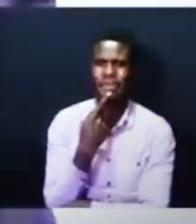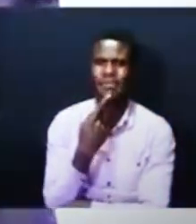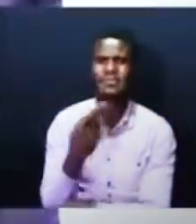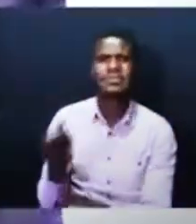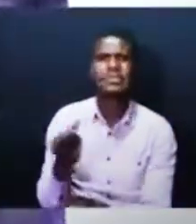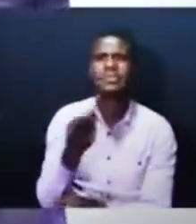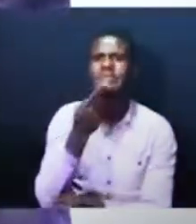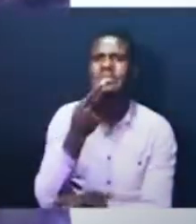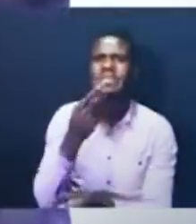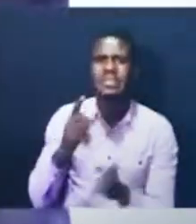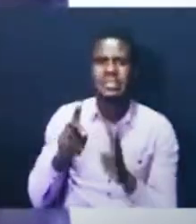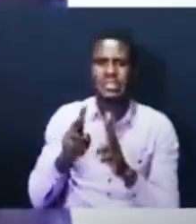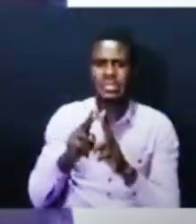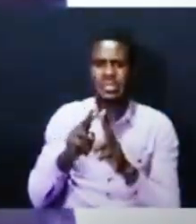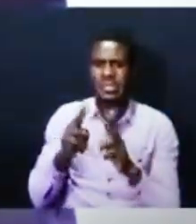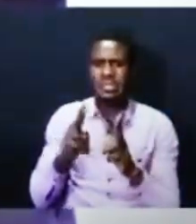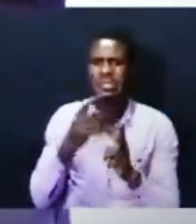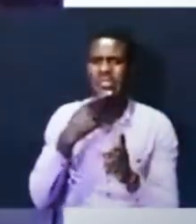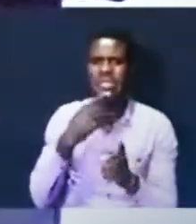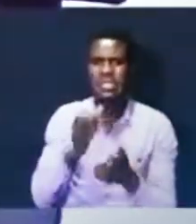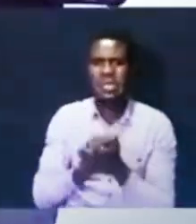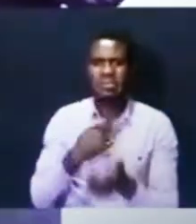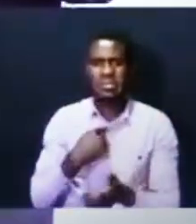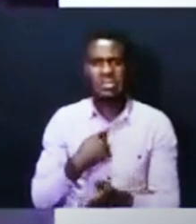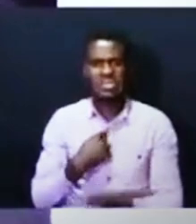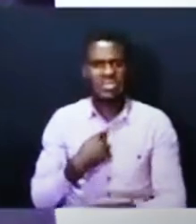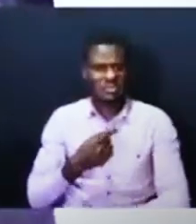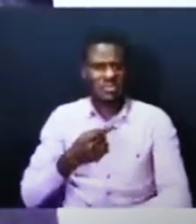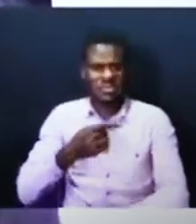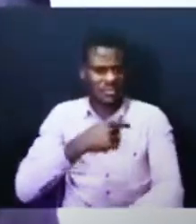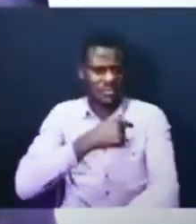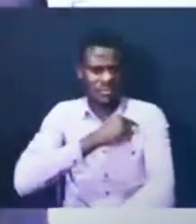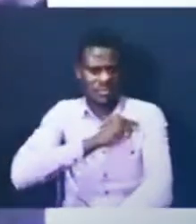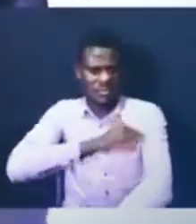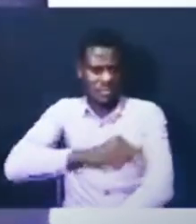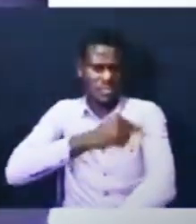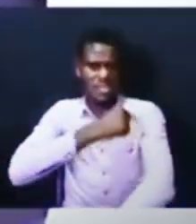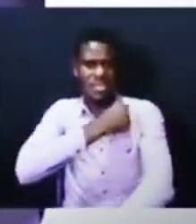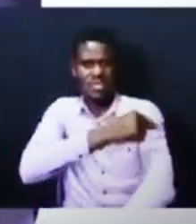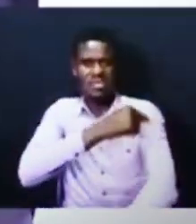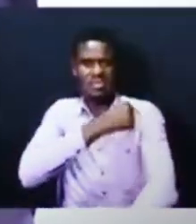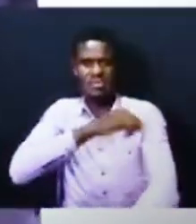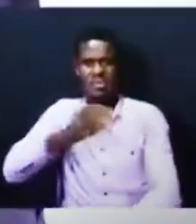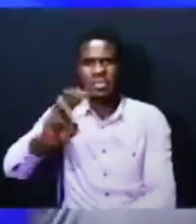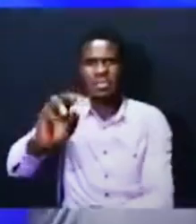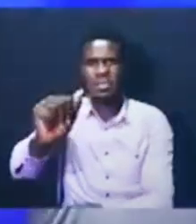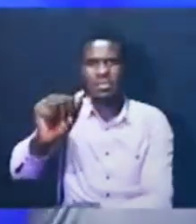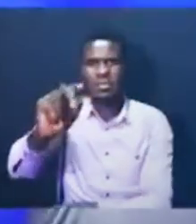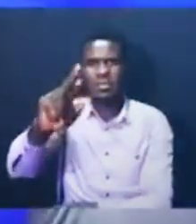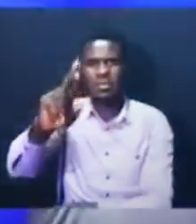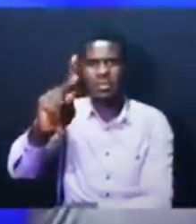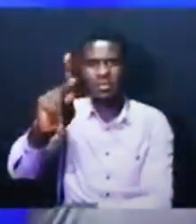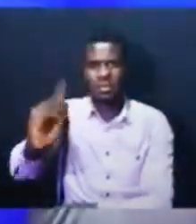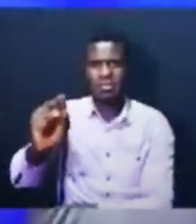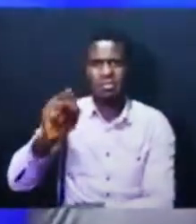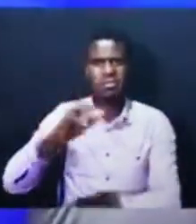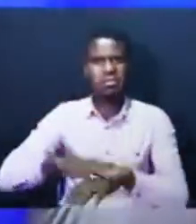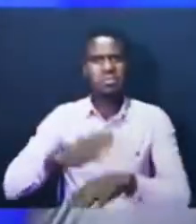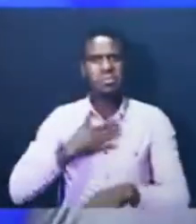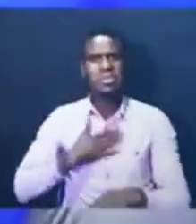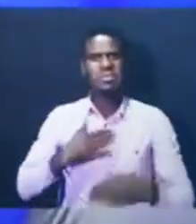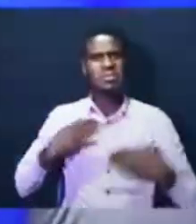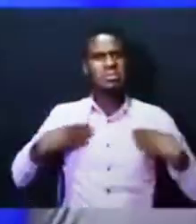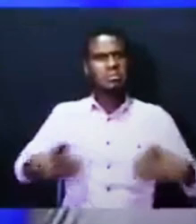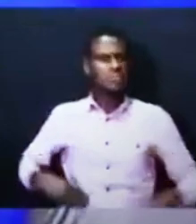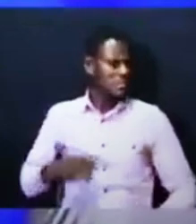some marks even on my body. Or say, yeah, me wo. And since I am a mini pedi marks on my body. We aye ni a woman.